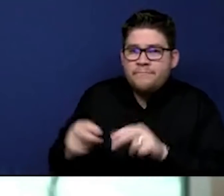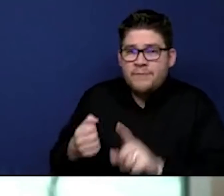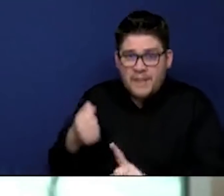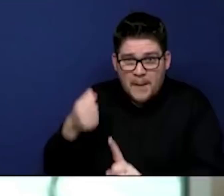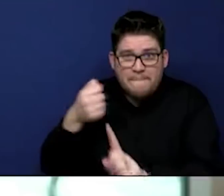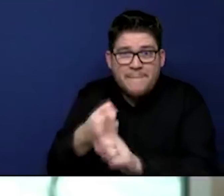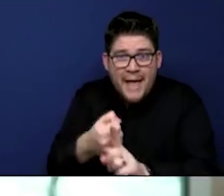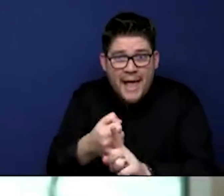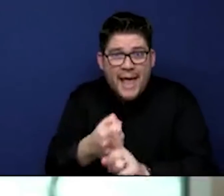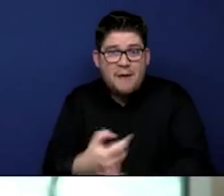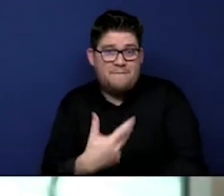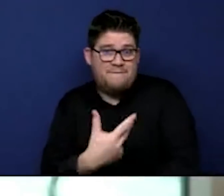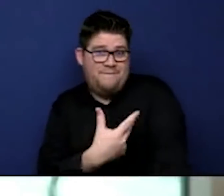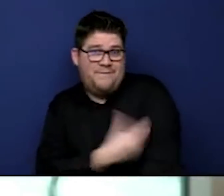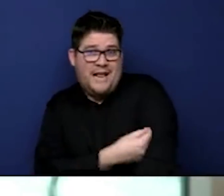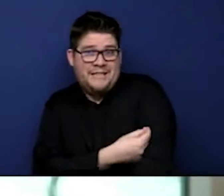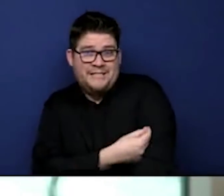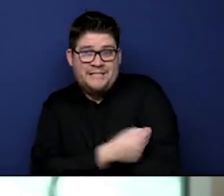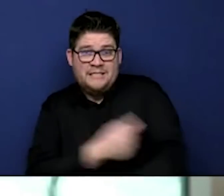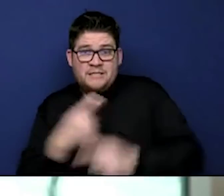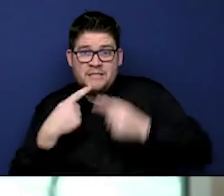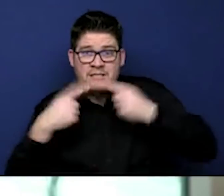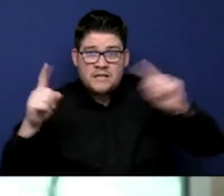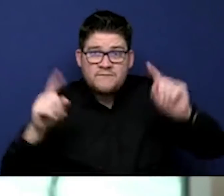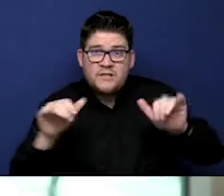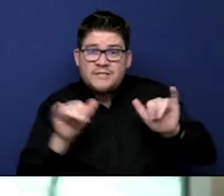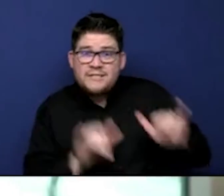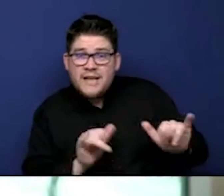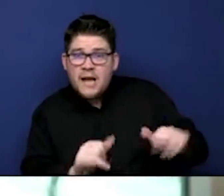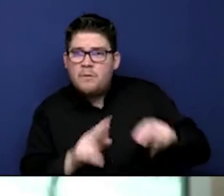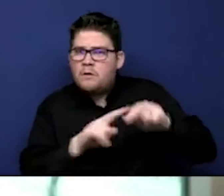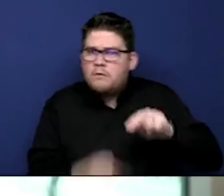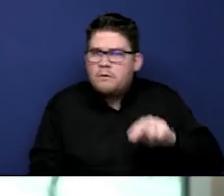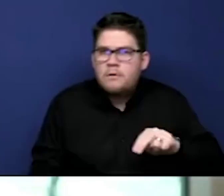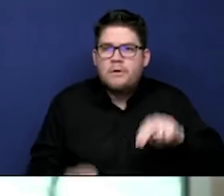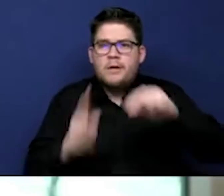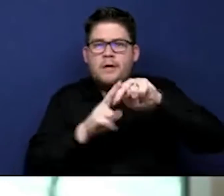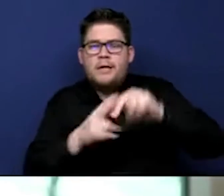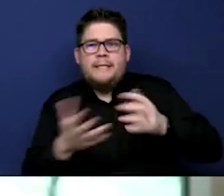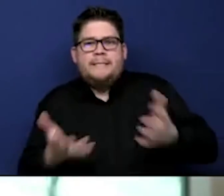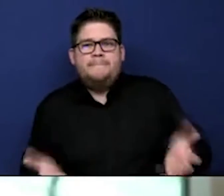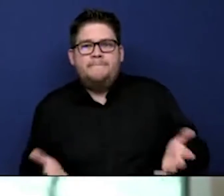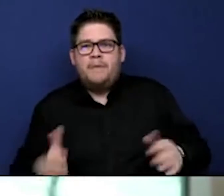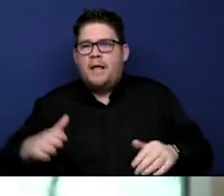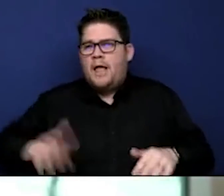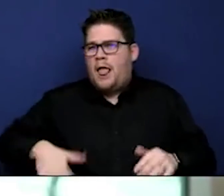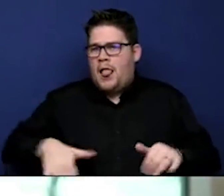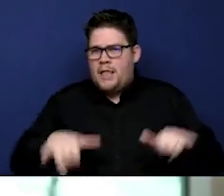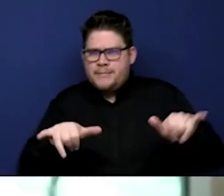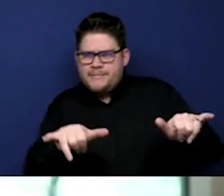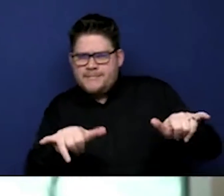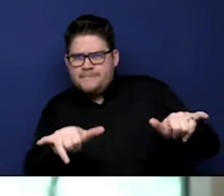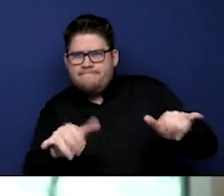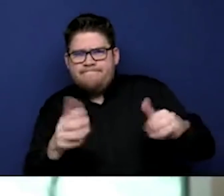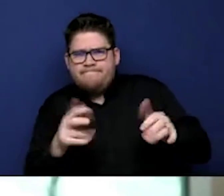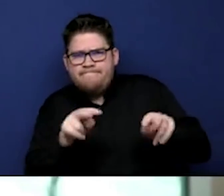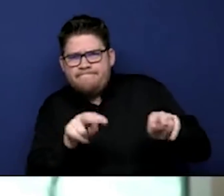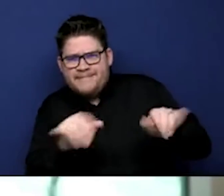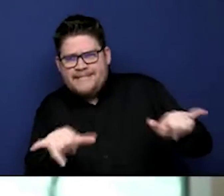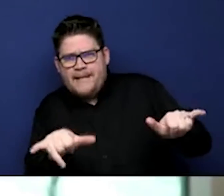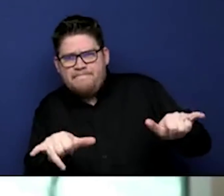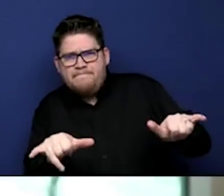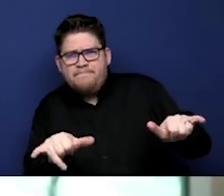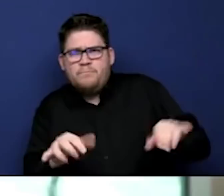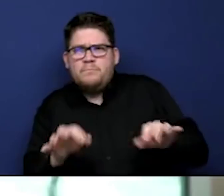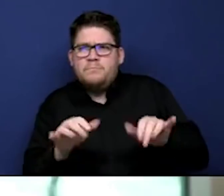effectiveness of the vaccine. So far, we are not seeing that, and this is really important. We want to make sure that our